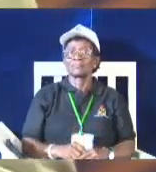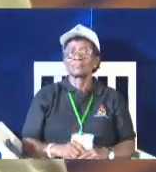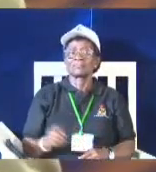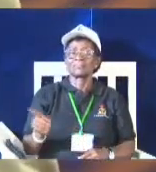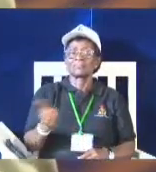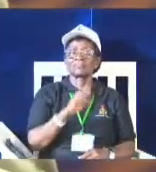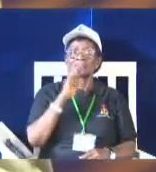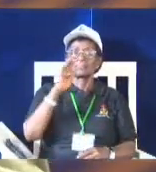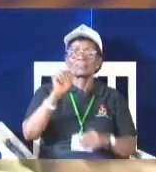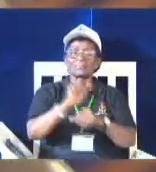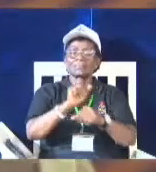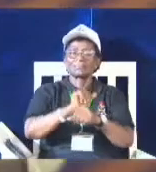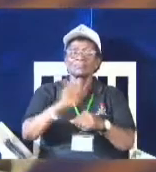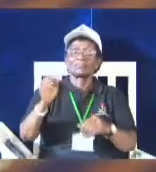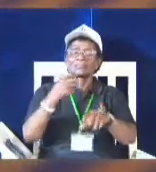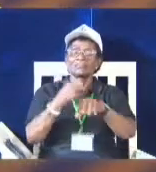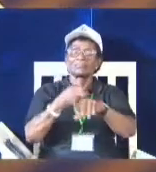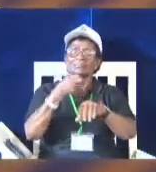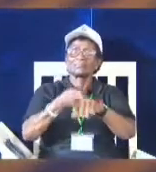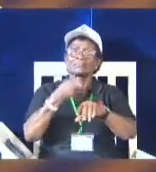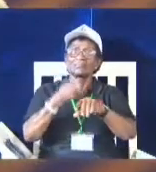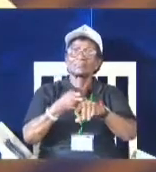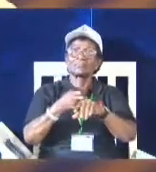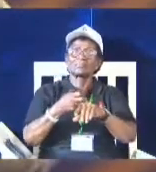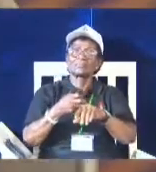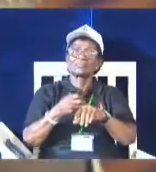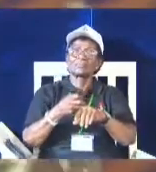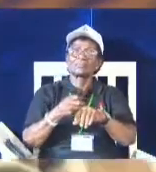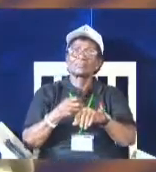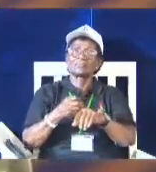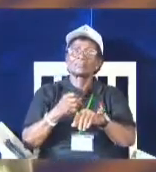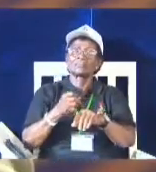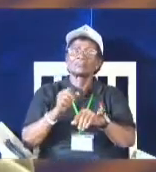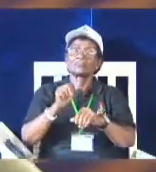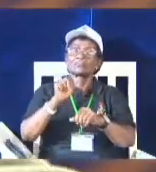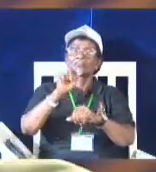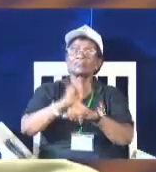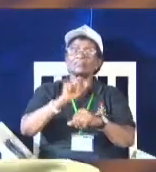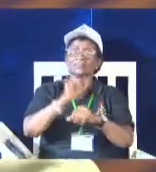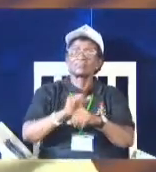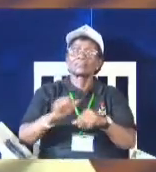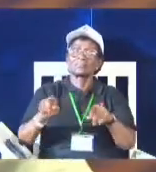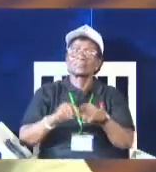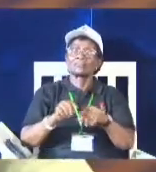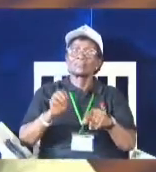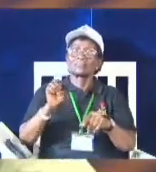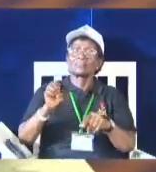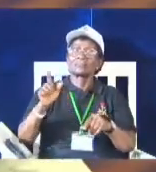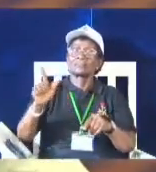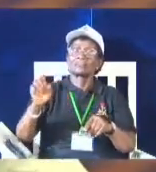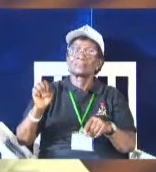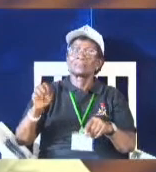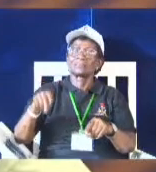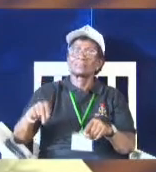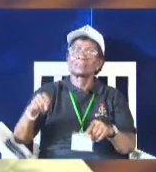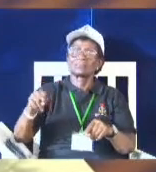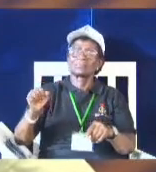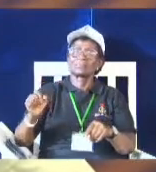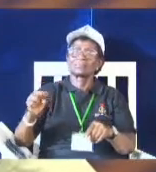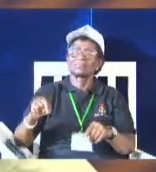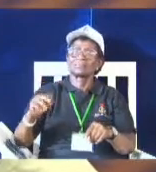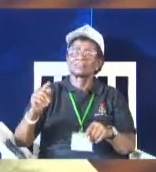You're working hard, walking like an elephant, and eating like an